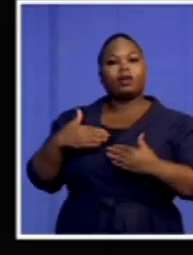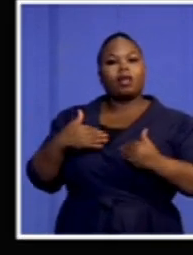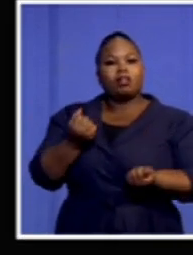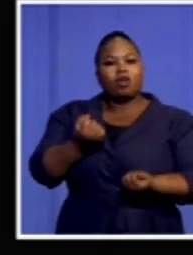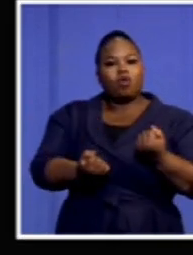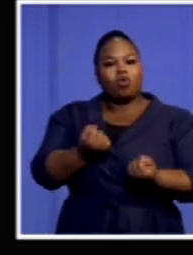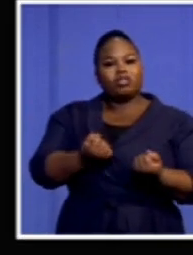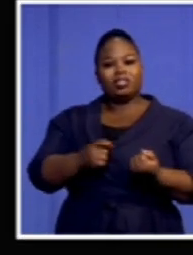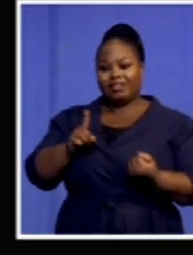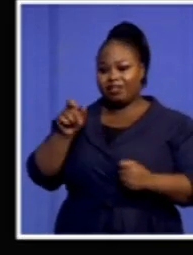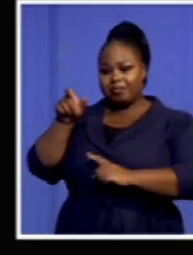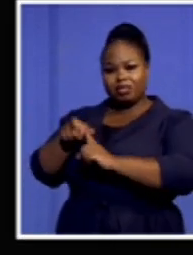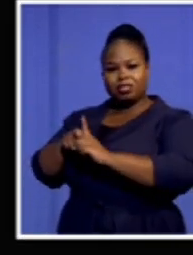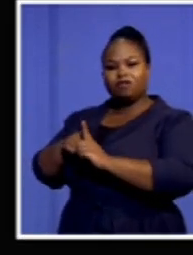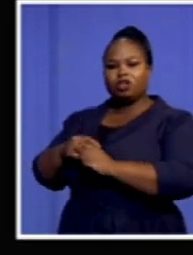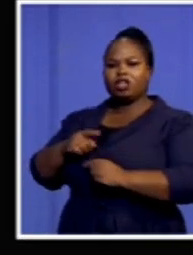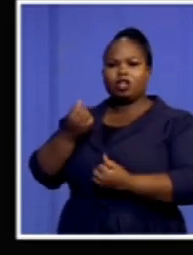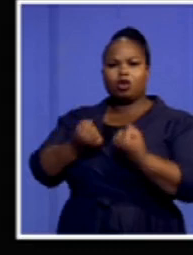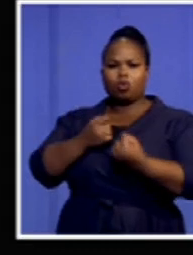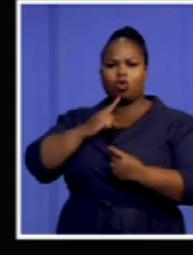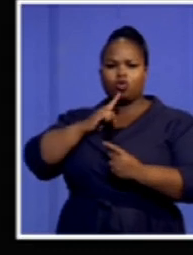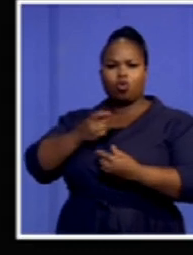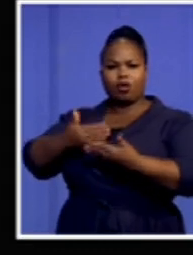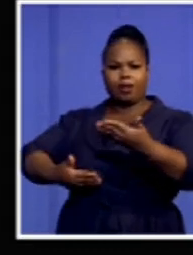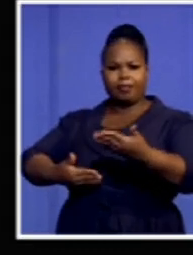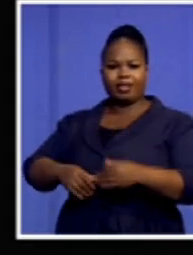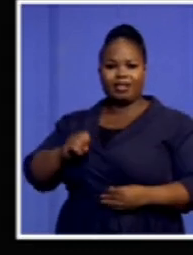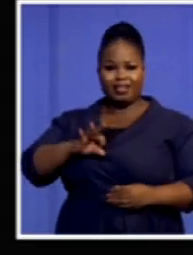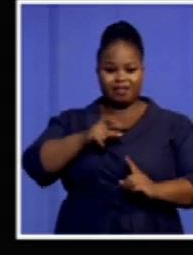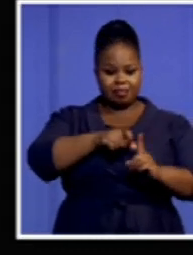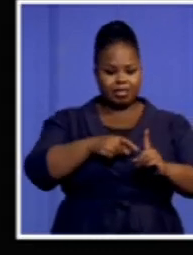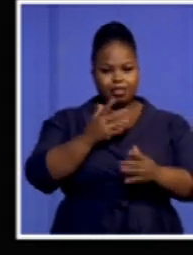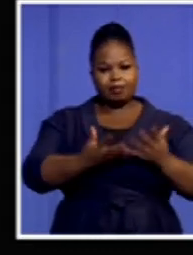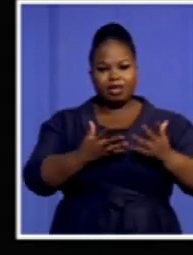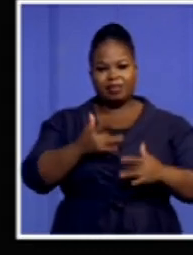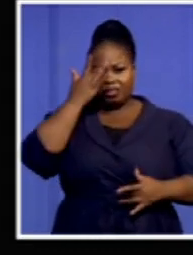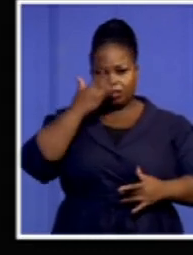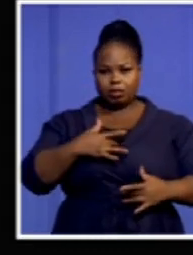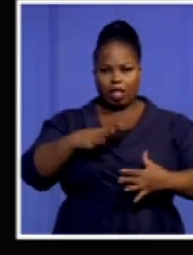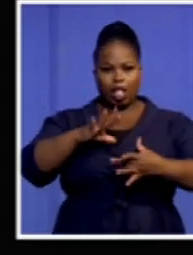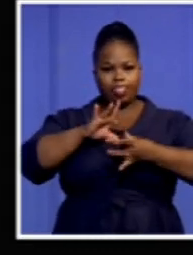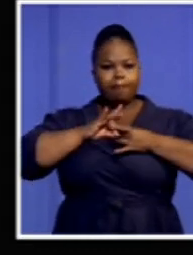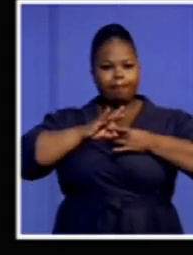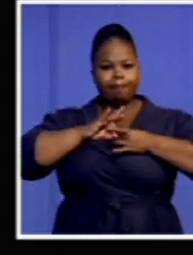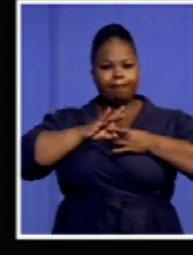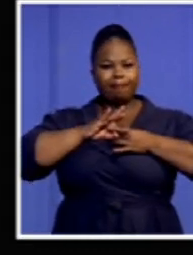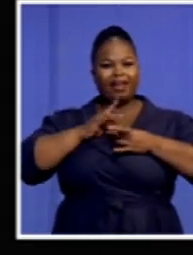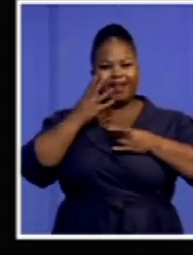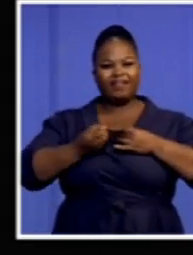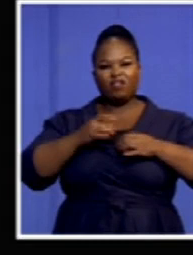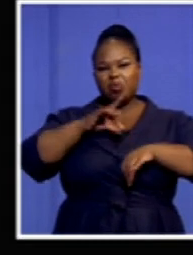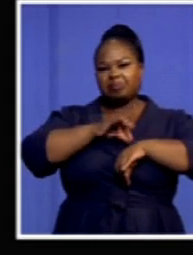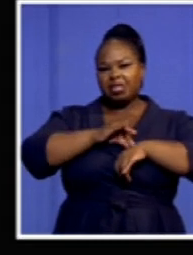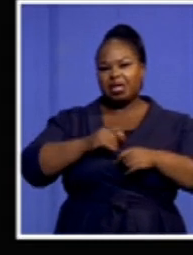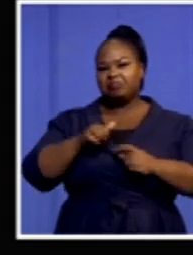a clinical or laboratory confirmed case or carrier of the notifiable medical conditions refuses to